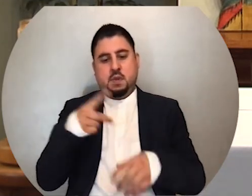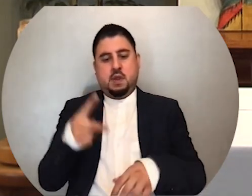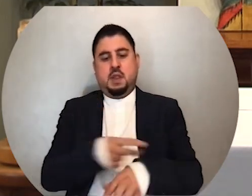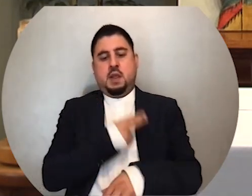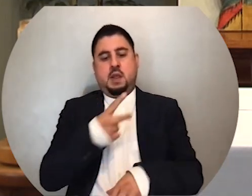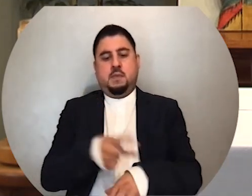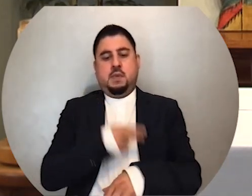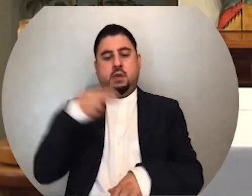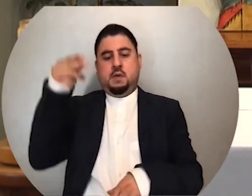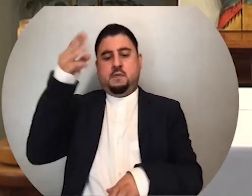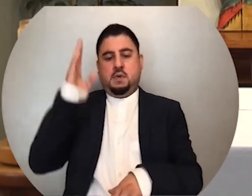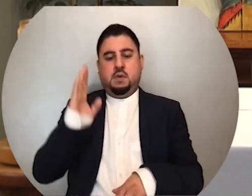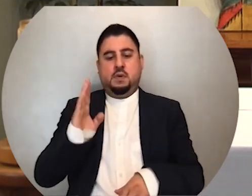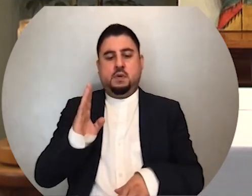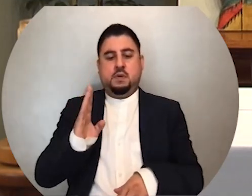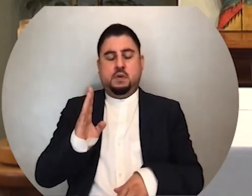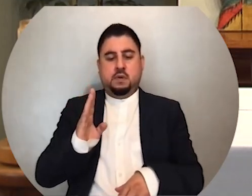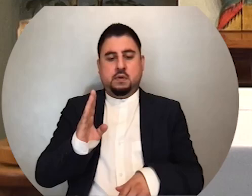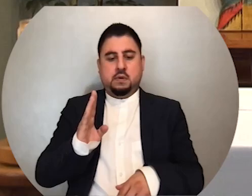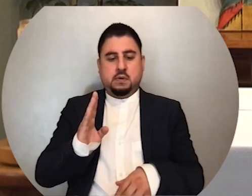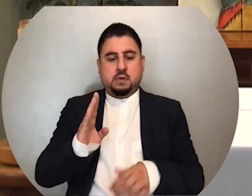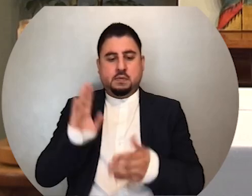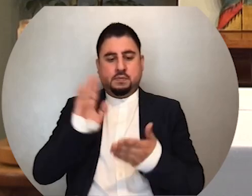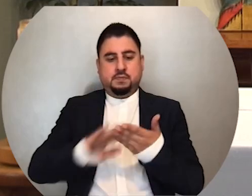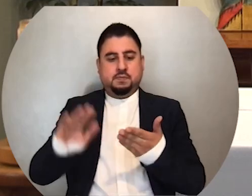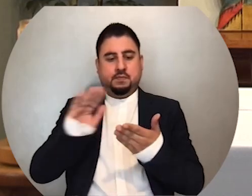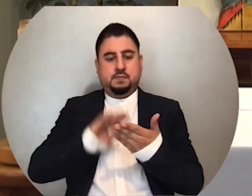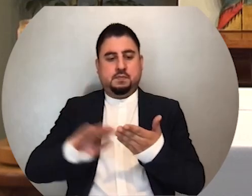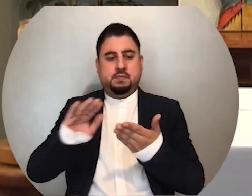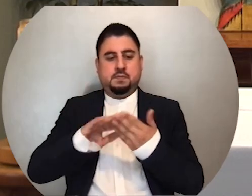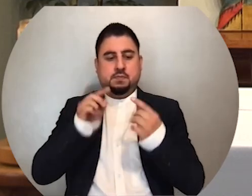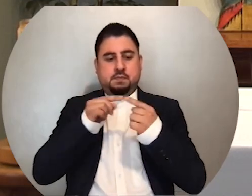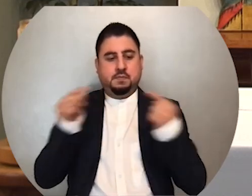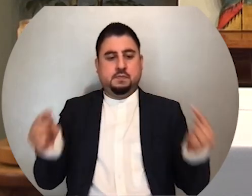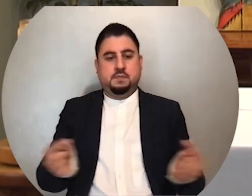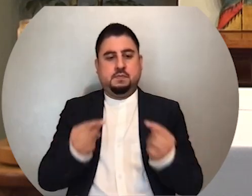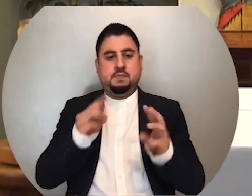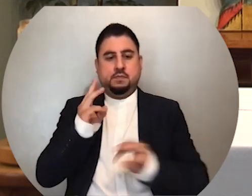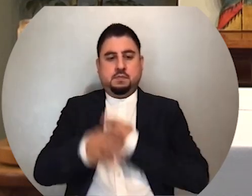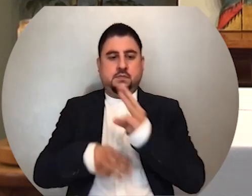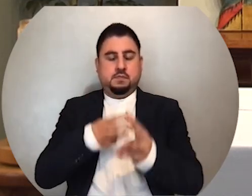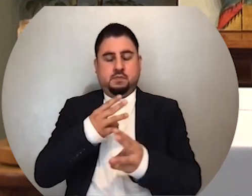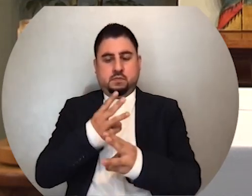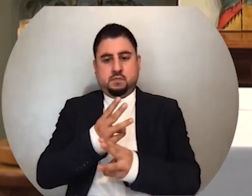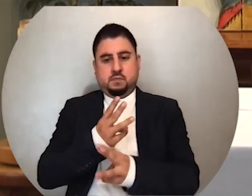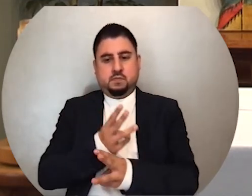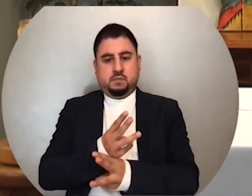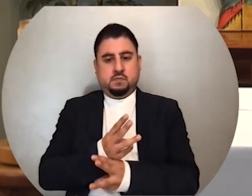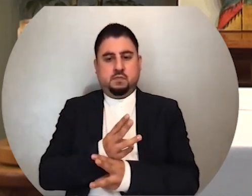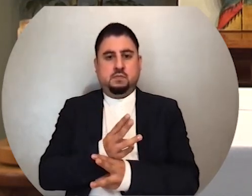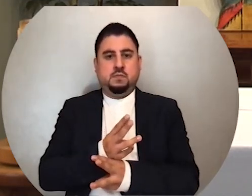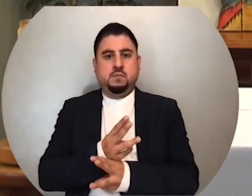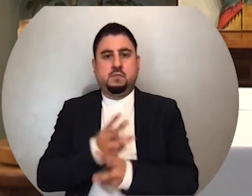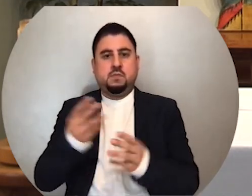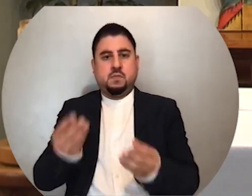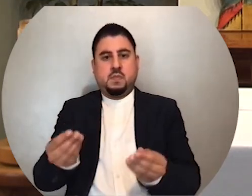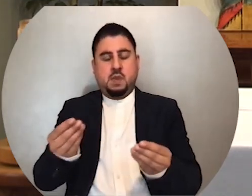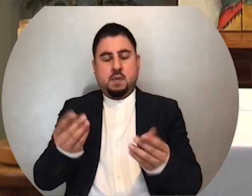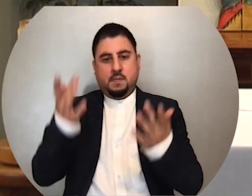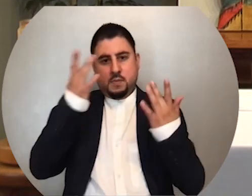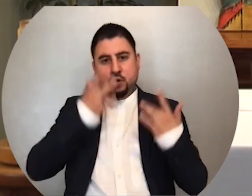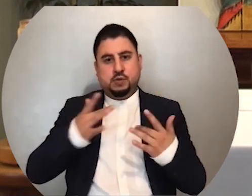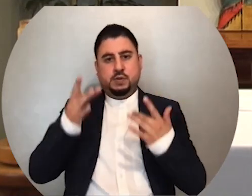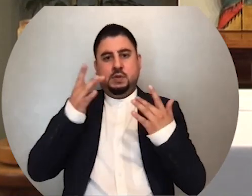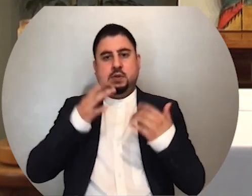us. Lamb of God, you take away the sins of the world.